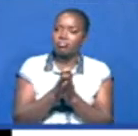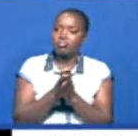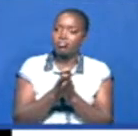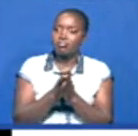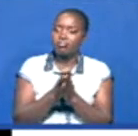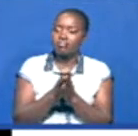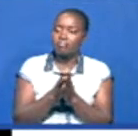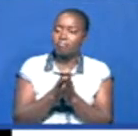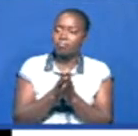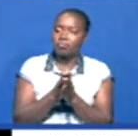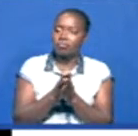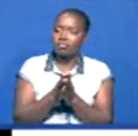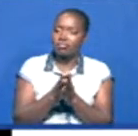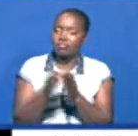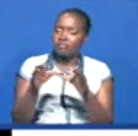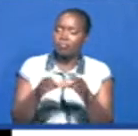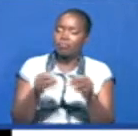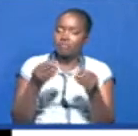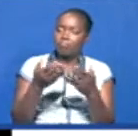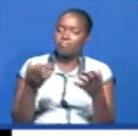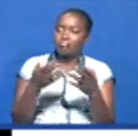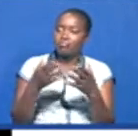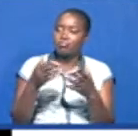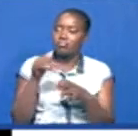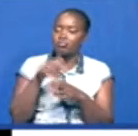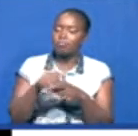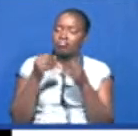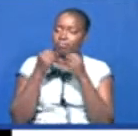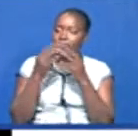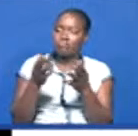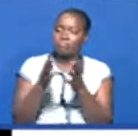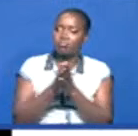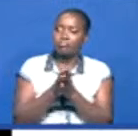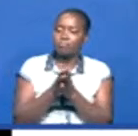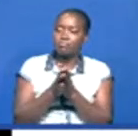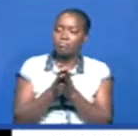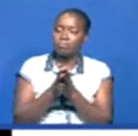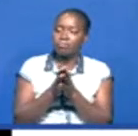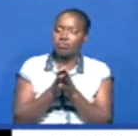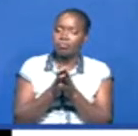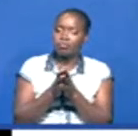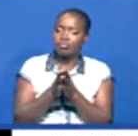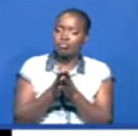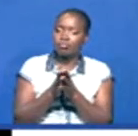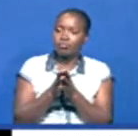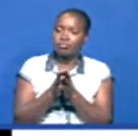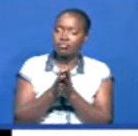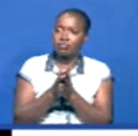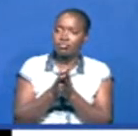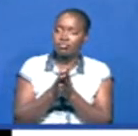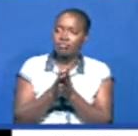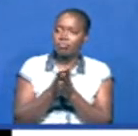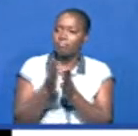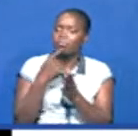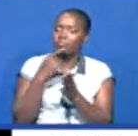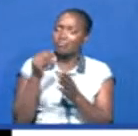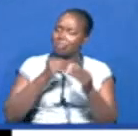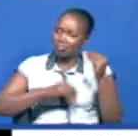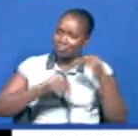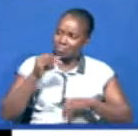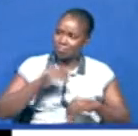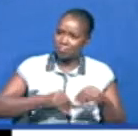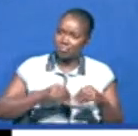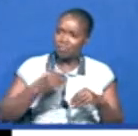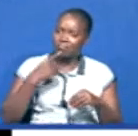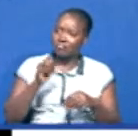actually taking where you didn't invest. You are taking where you didn't sweat for. It is corruption. And